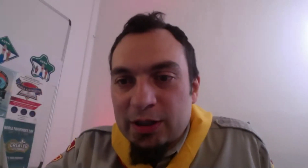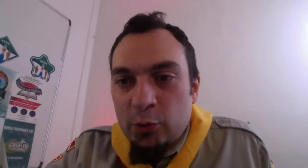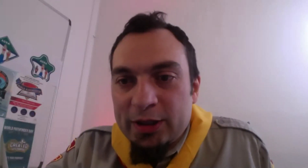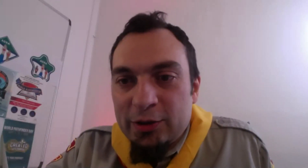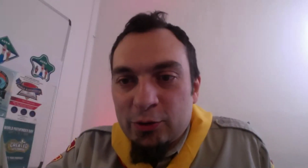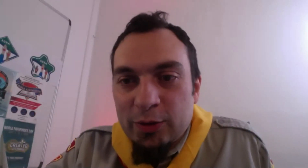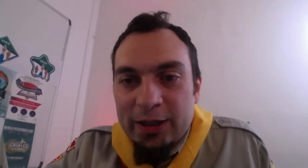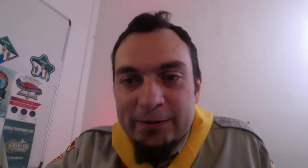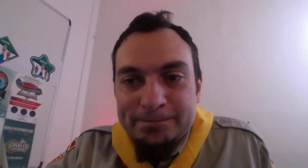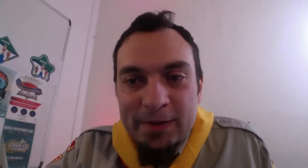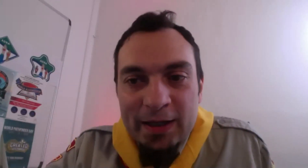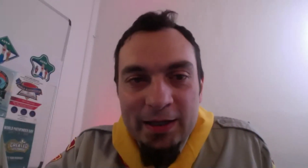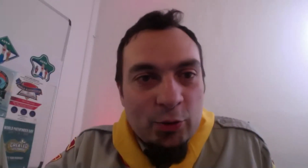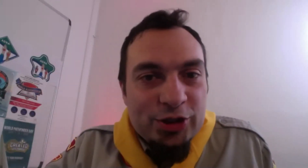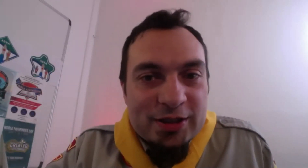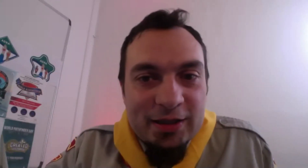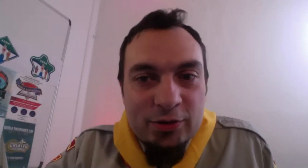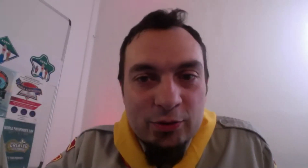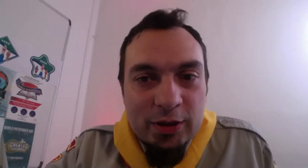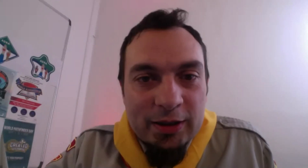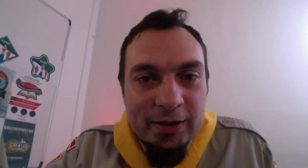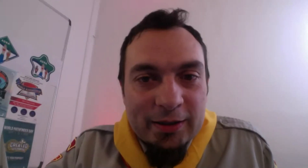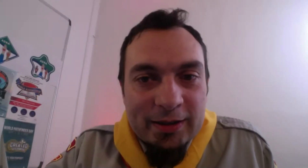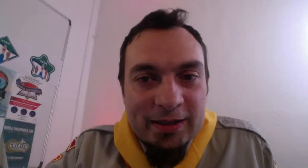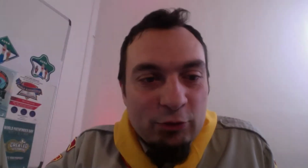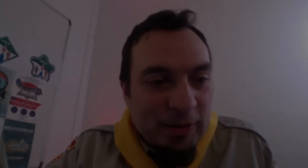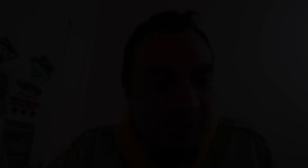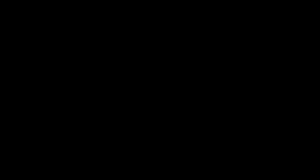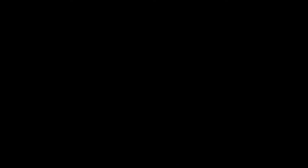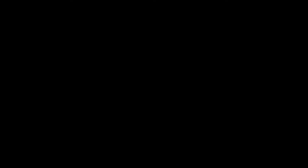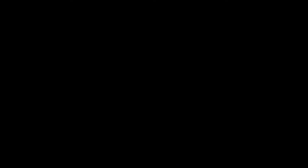because we just need to give you some information.